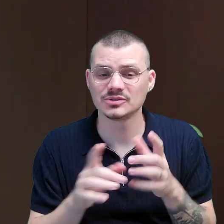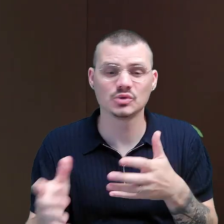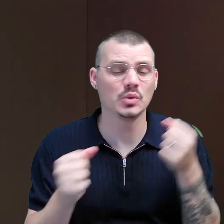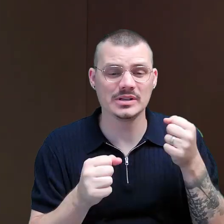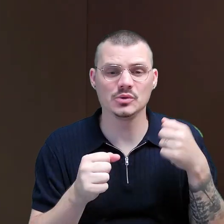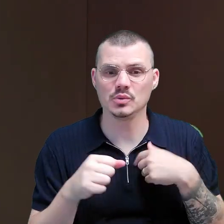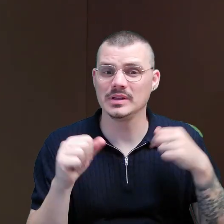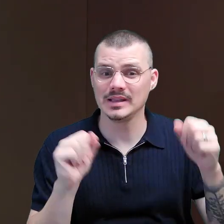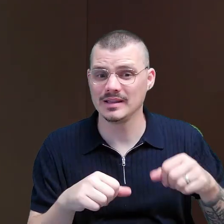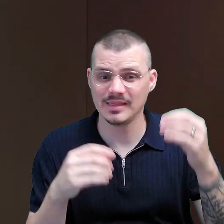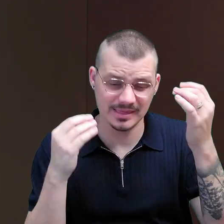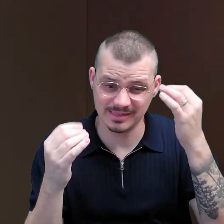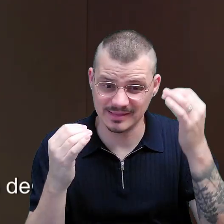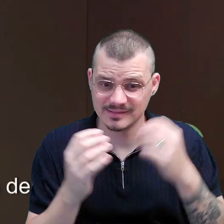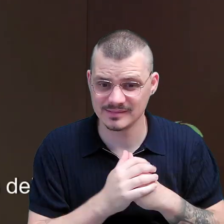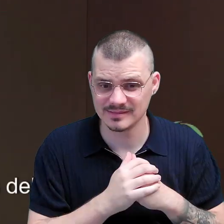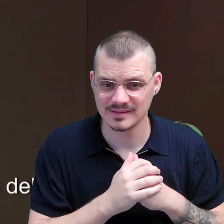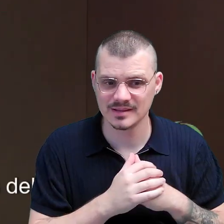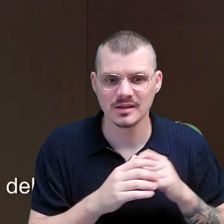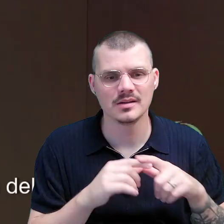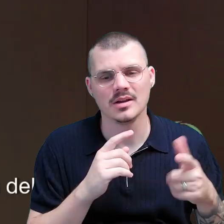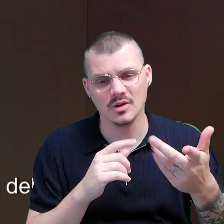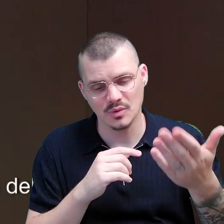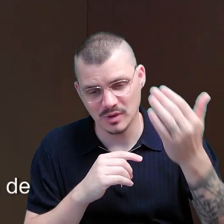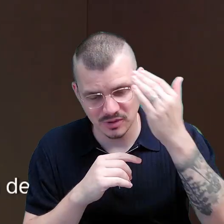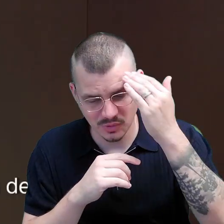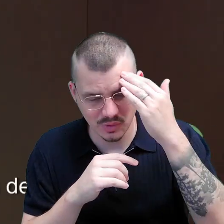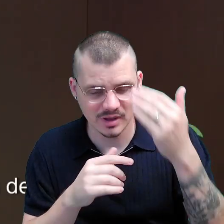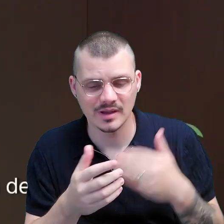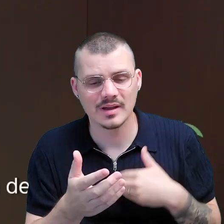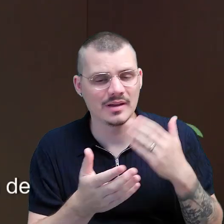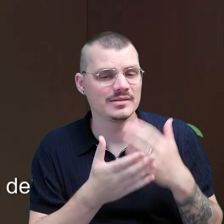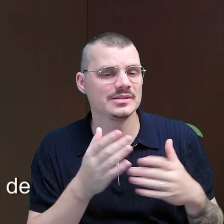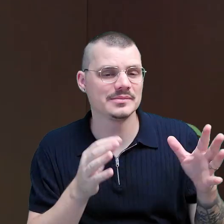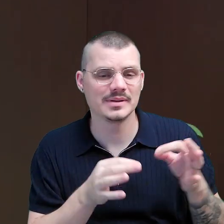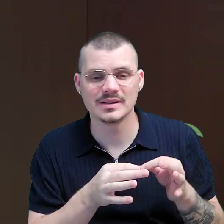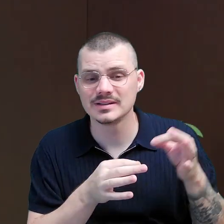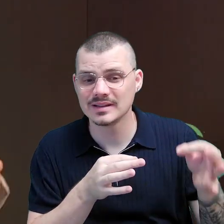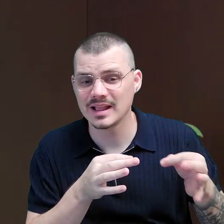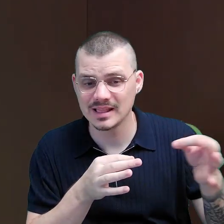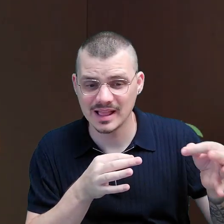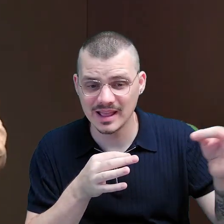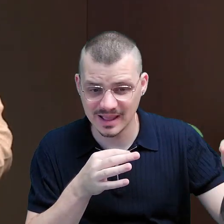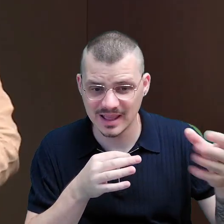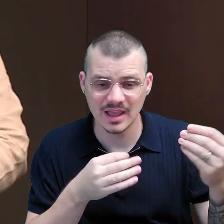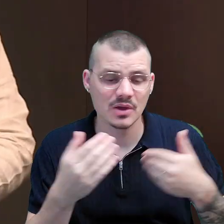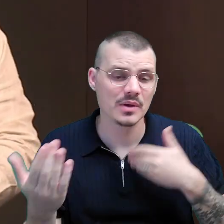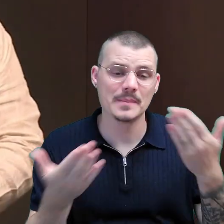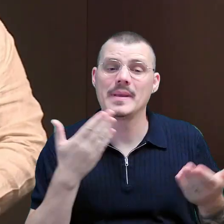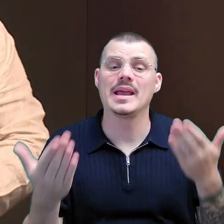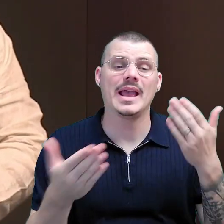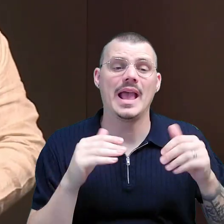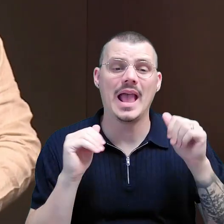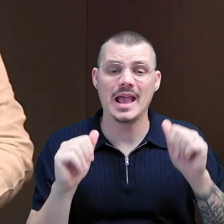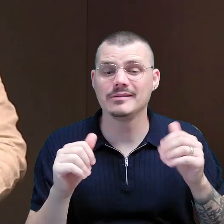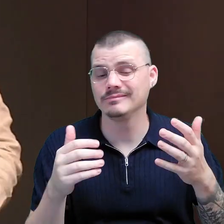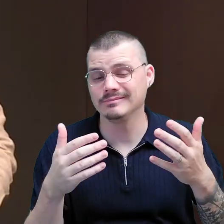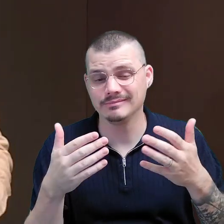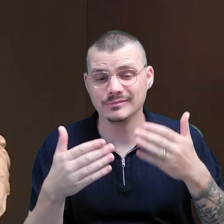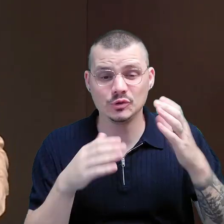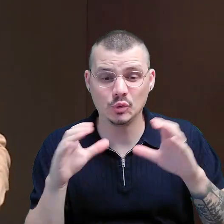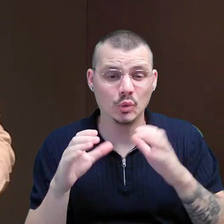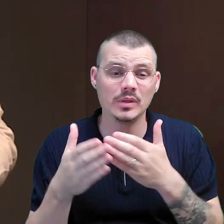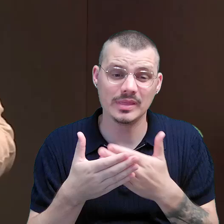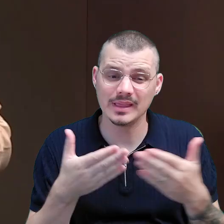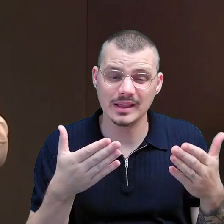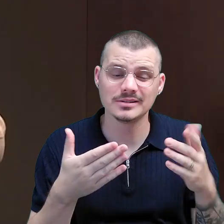think of it. Of course, we all know that there's tremendous delays, and we may end up doing things